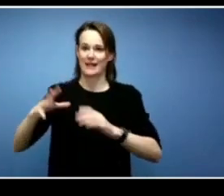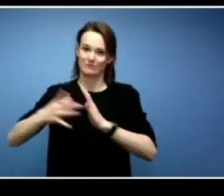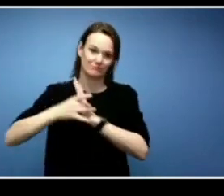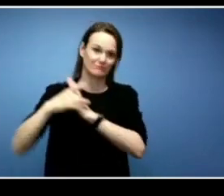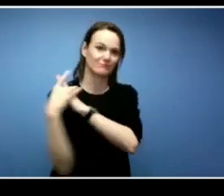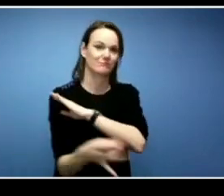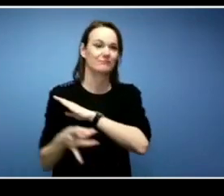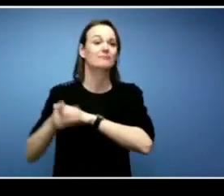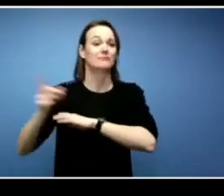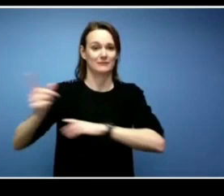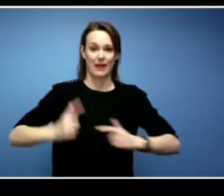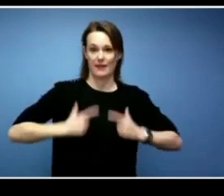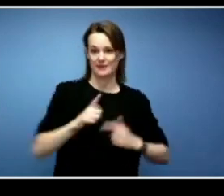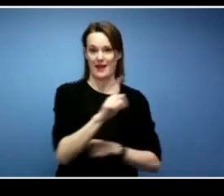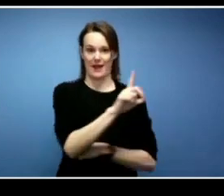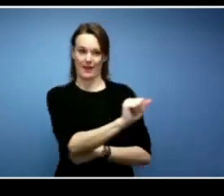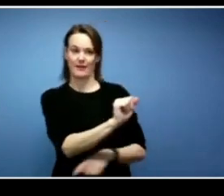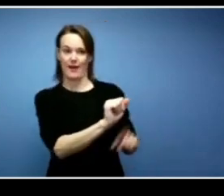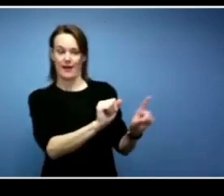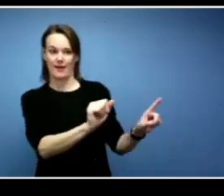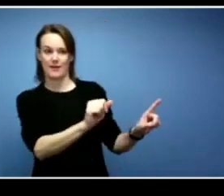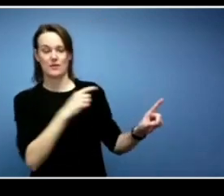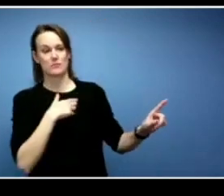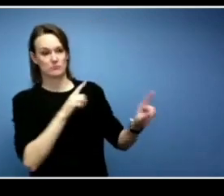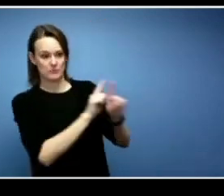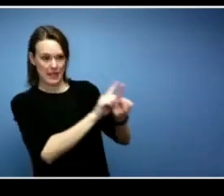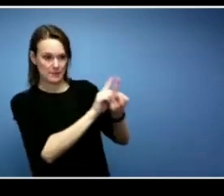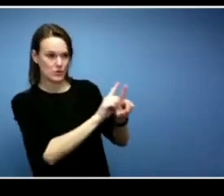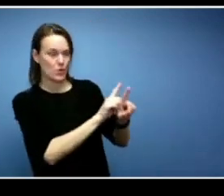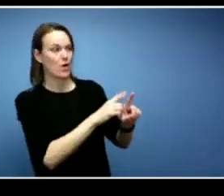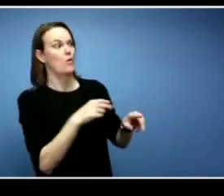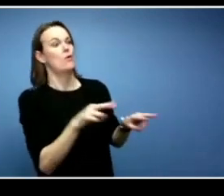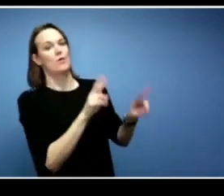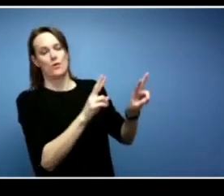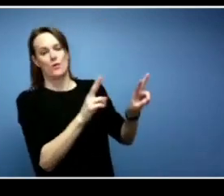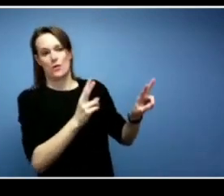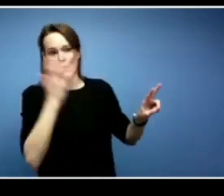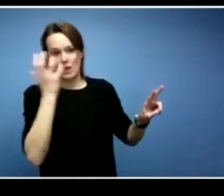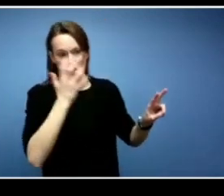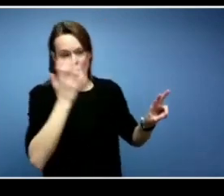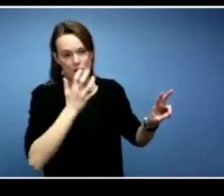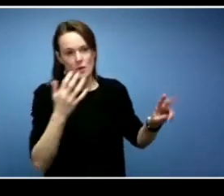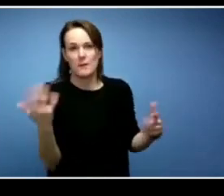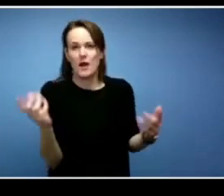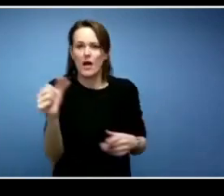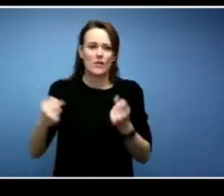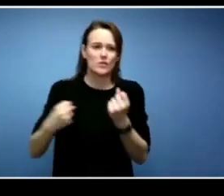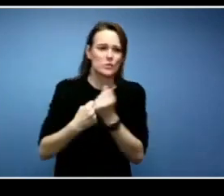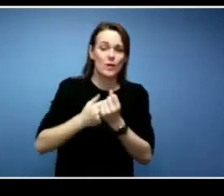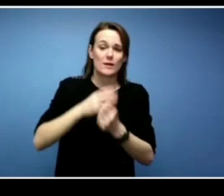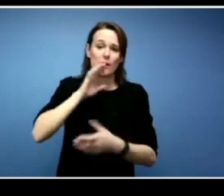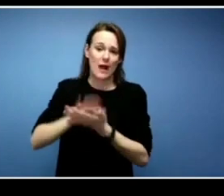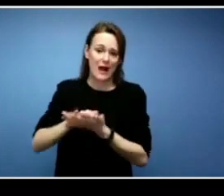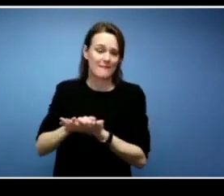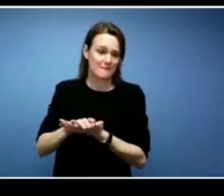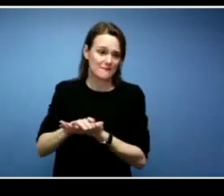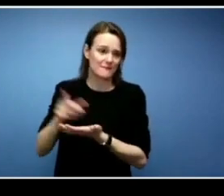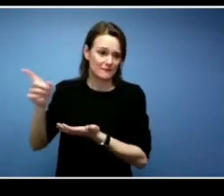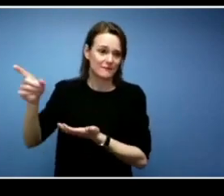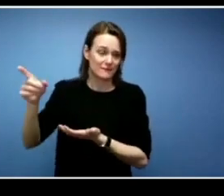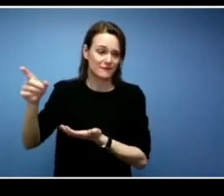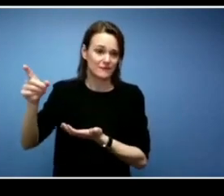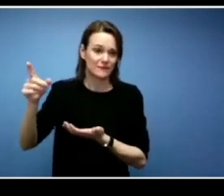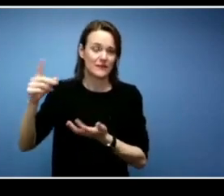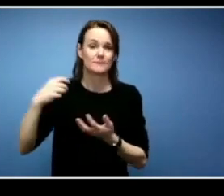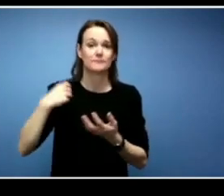as a Black designer, I'd say. My wife has been a big support system. The barbershop itself where I work, the barbershop is the